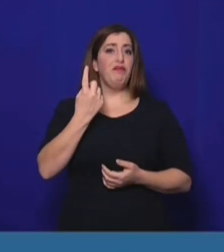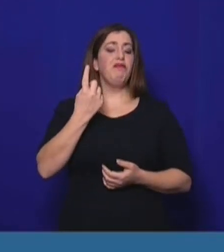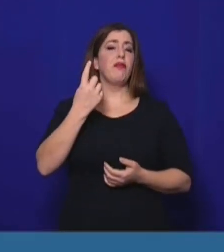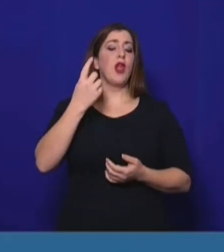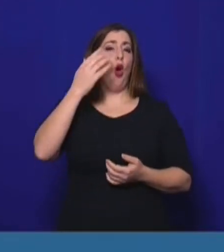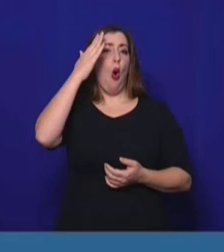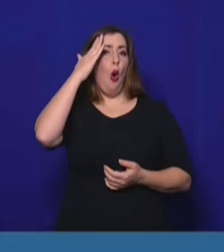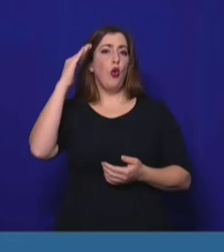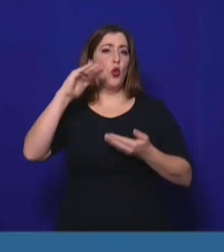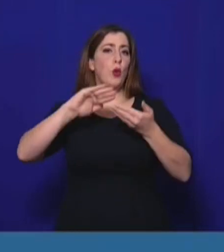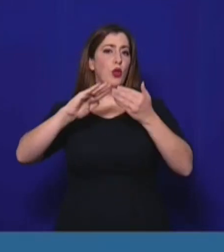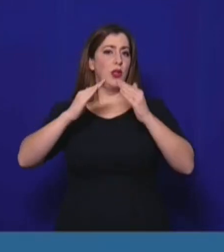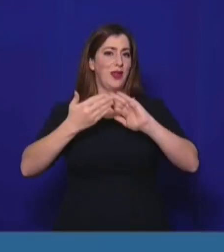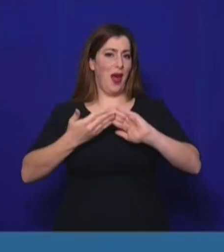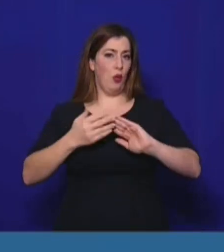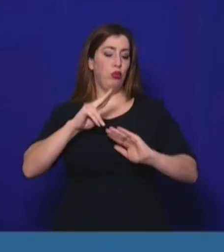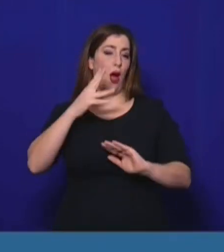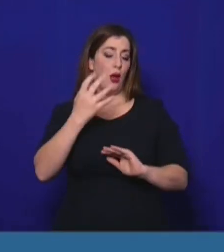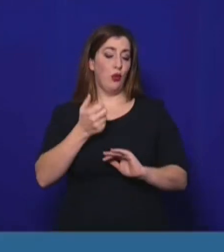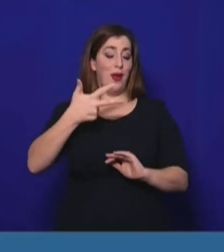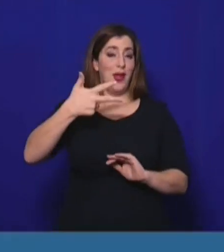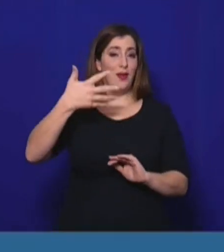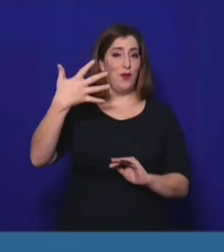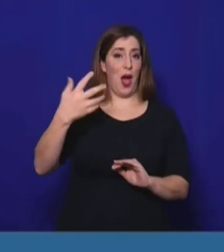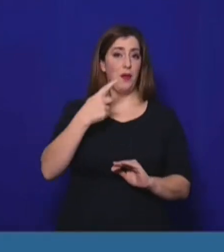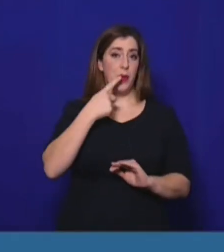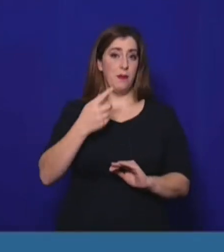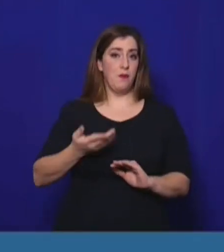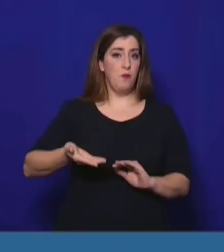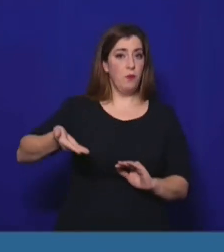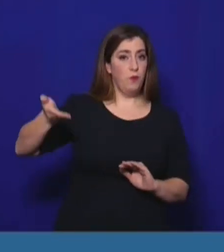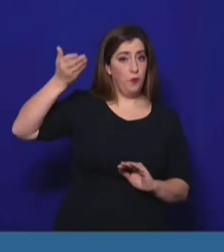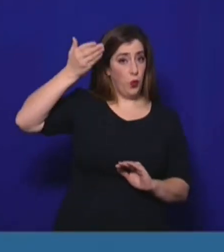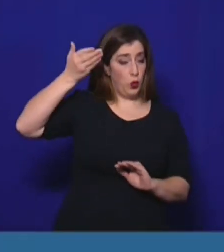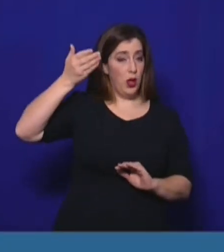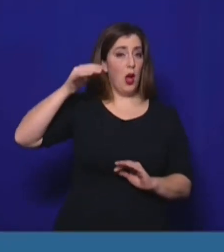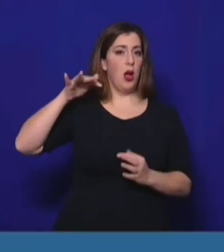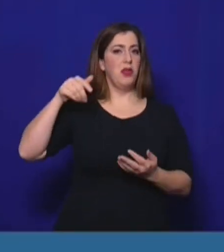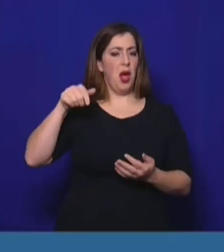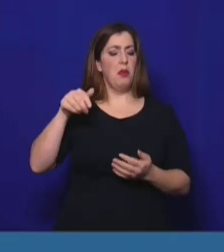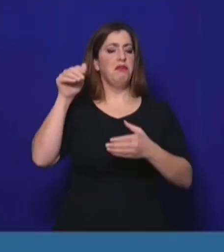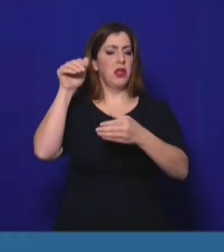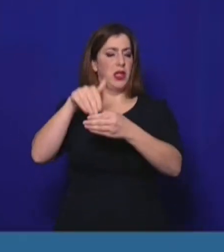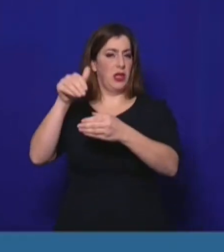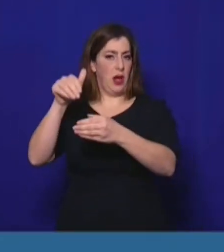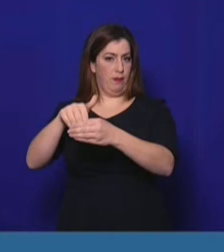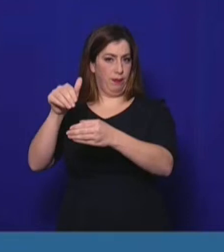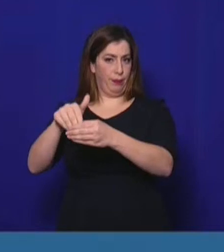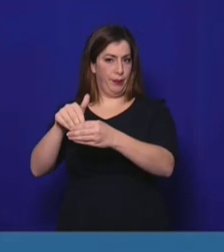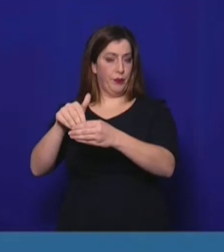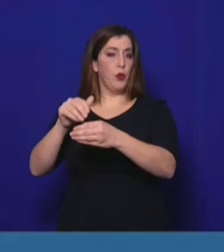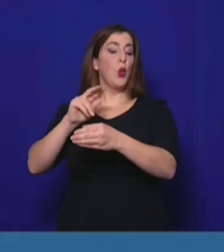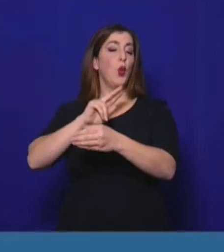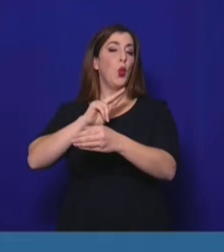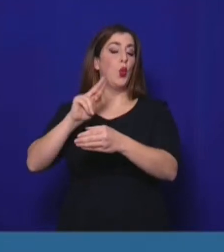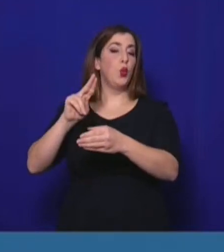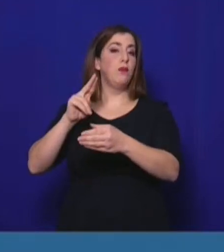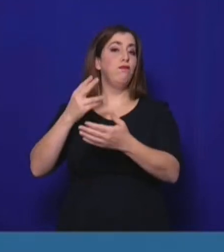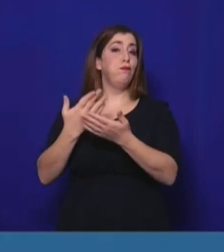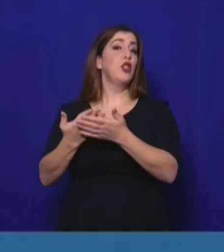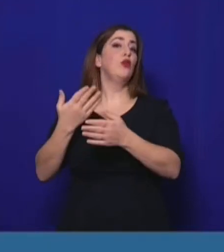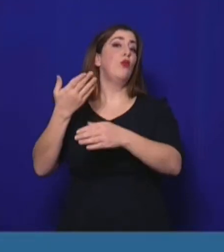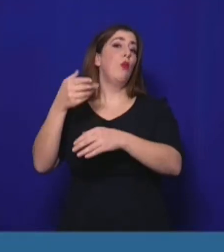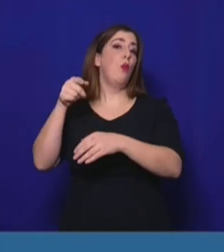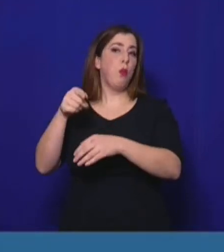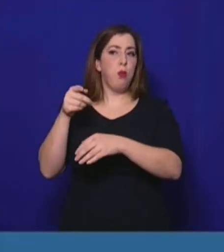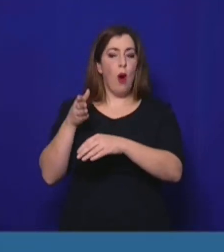qegħdin nikkomunikaw magħkom. Importanti li aħna qegħdin niffukaw